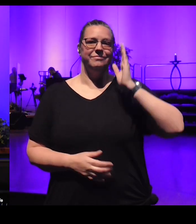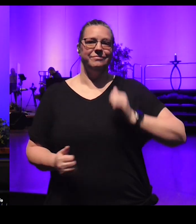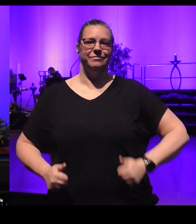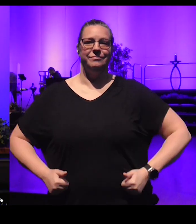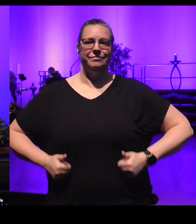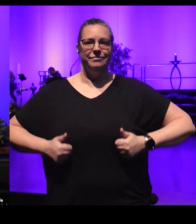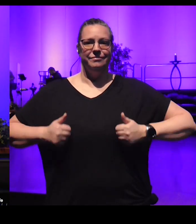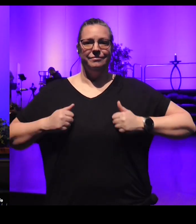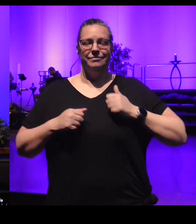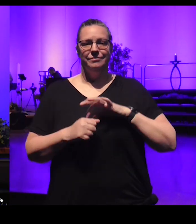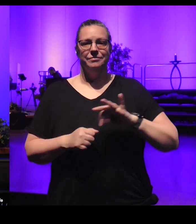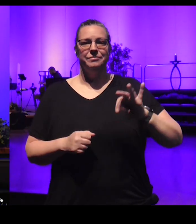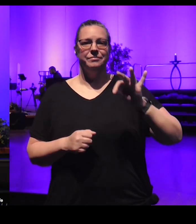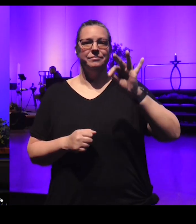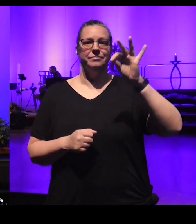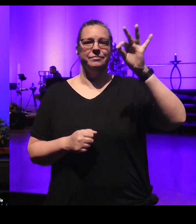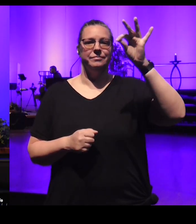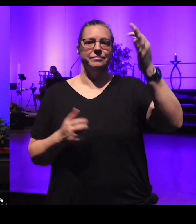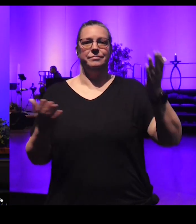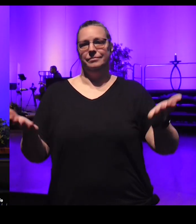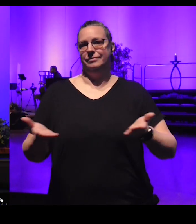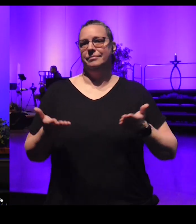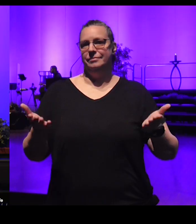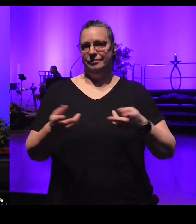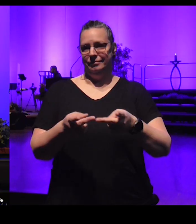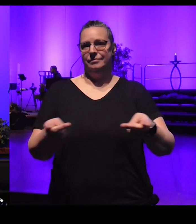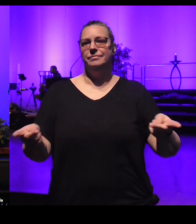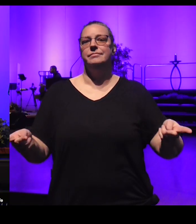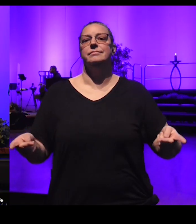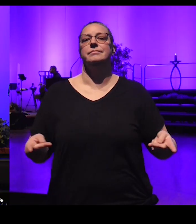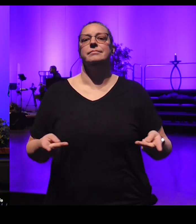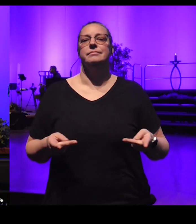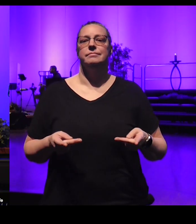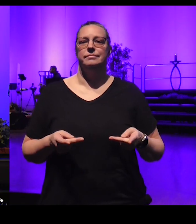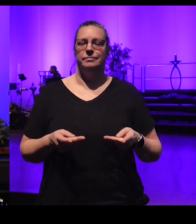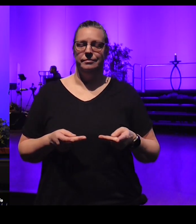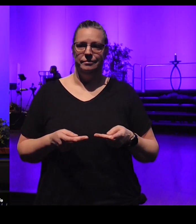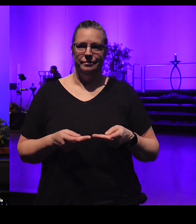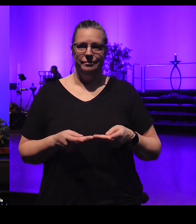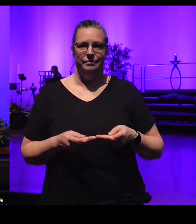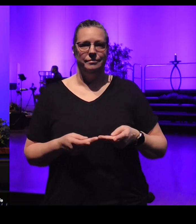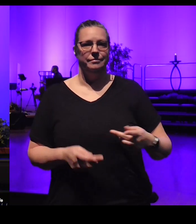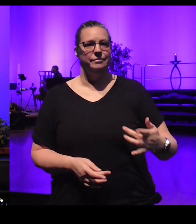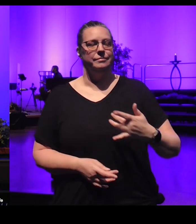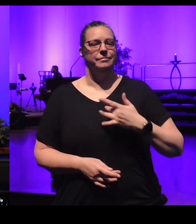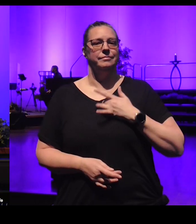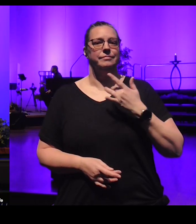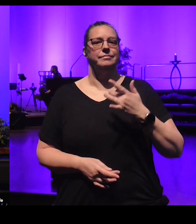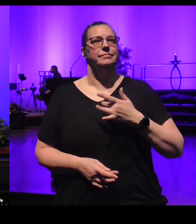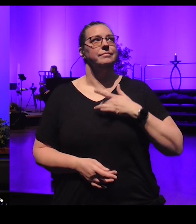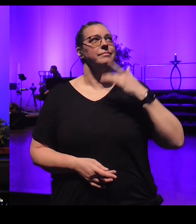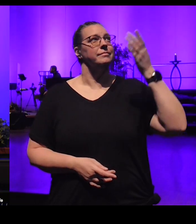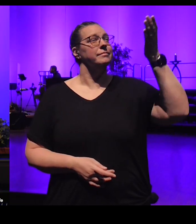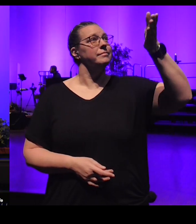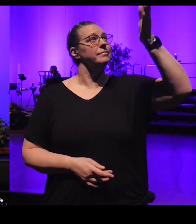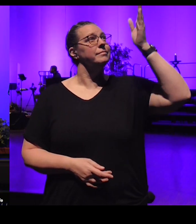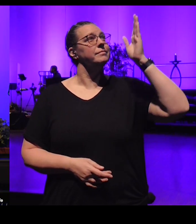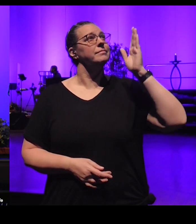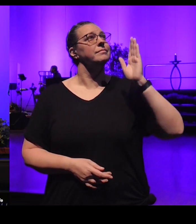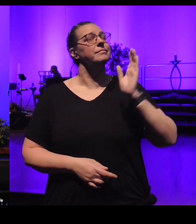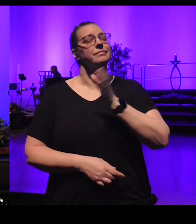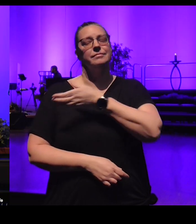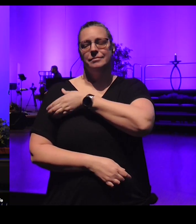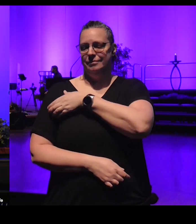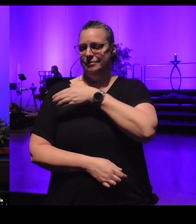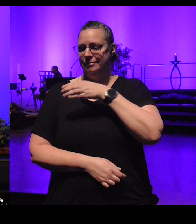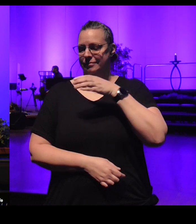Surely the presence of God is in this place. I can feel